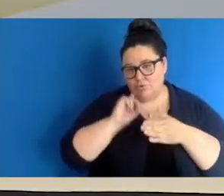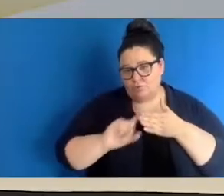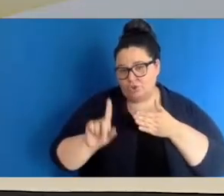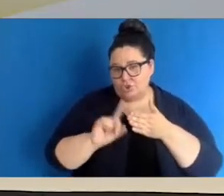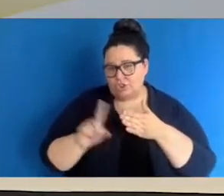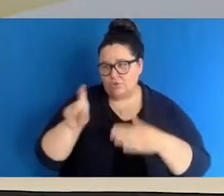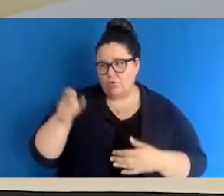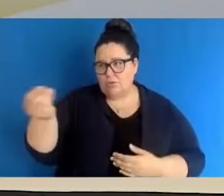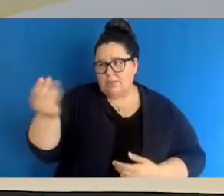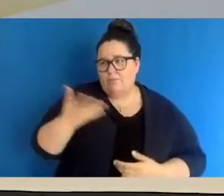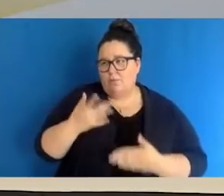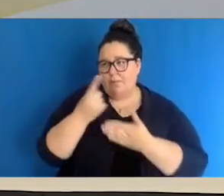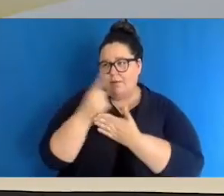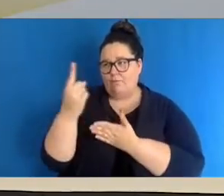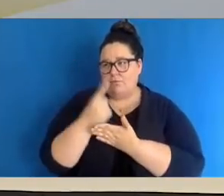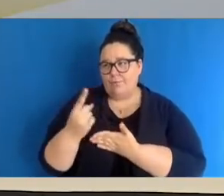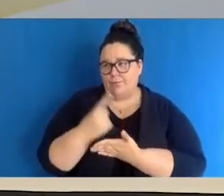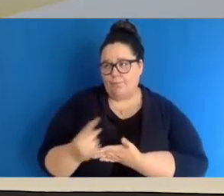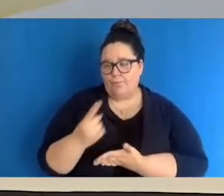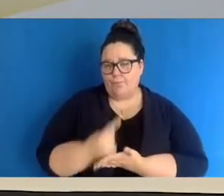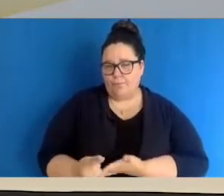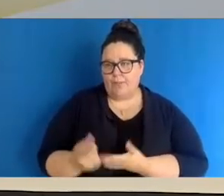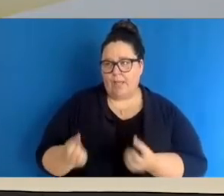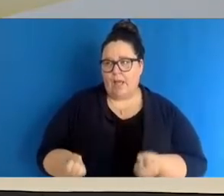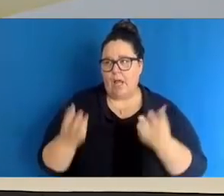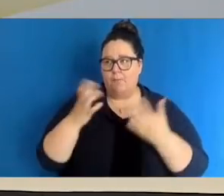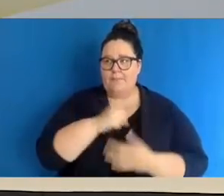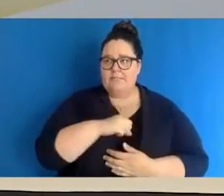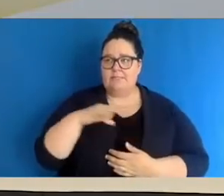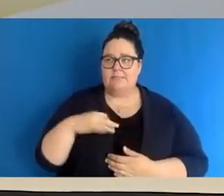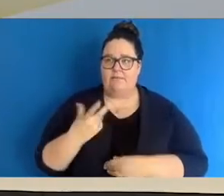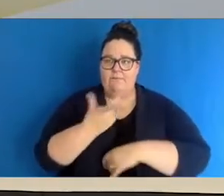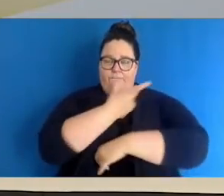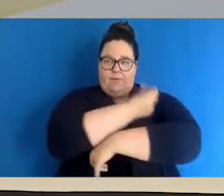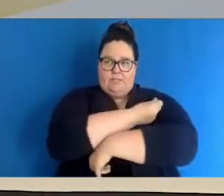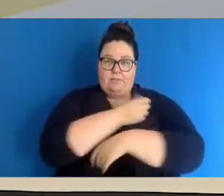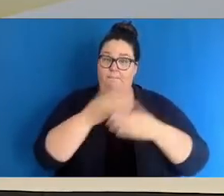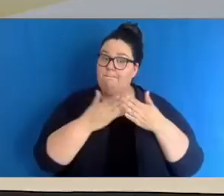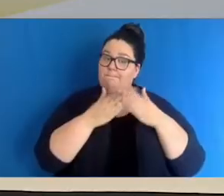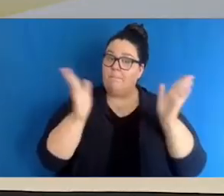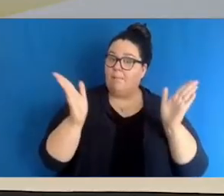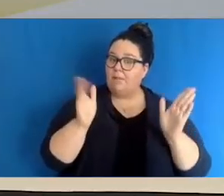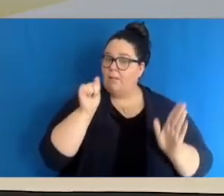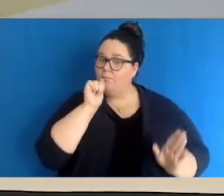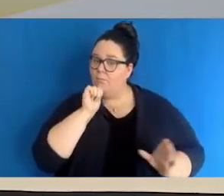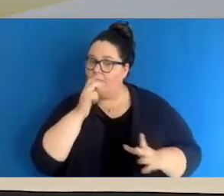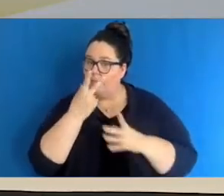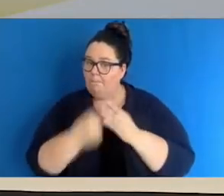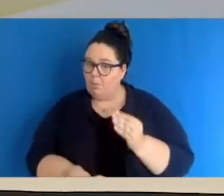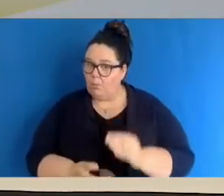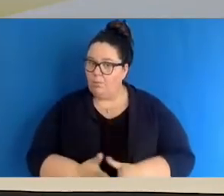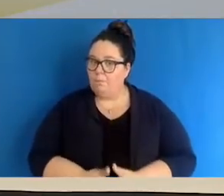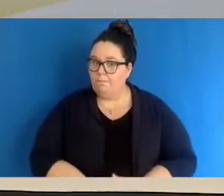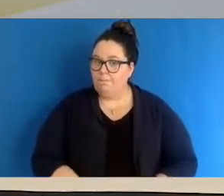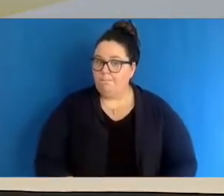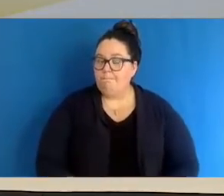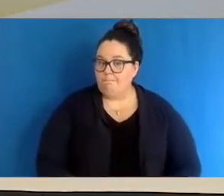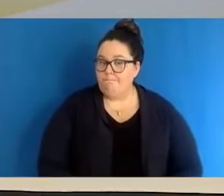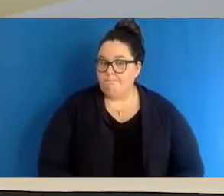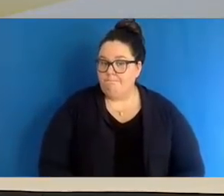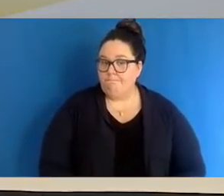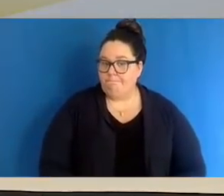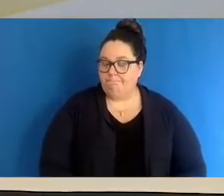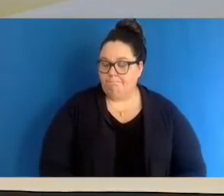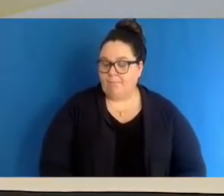us on a weekly basis, their vaccine staff numbers, and that's public and private. So they